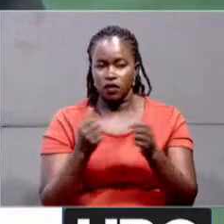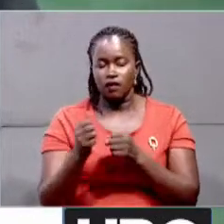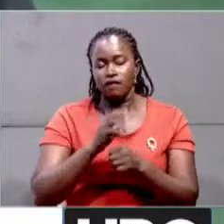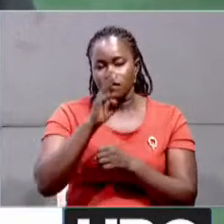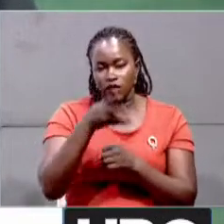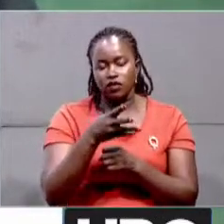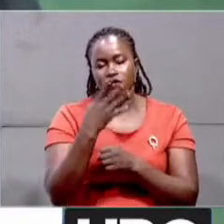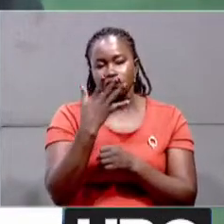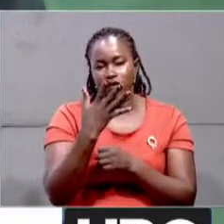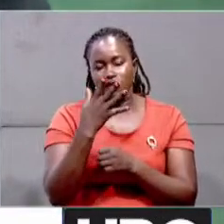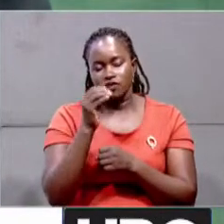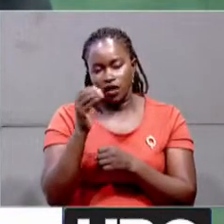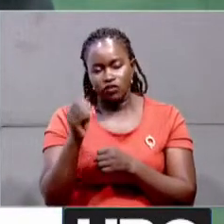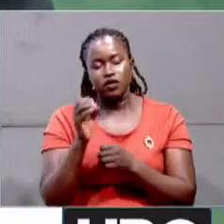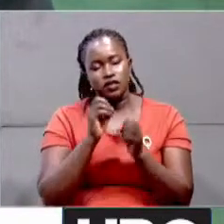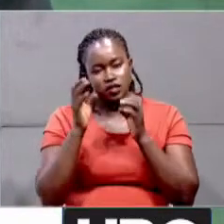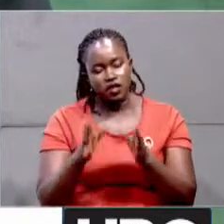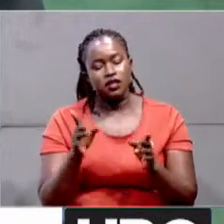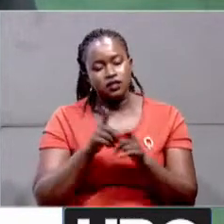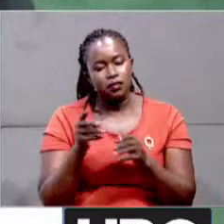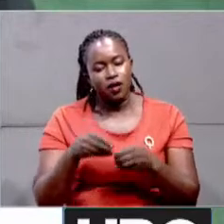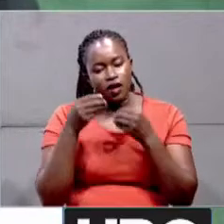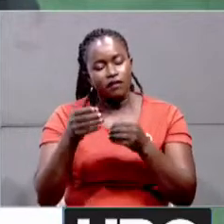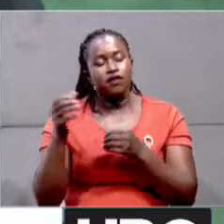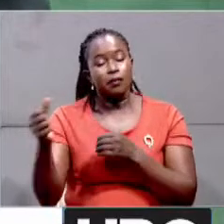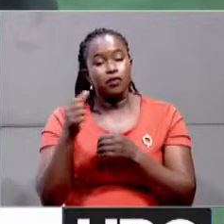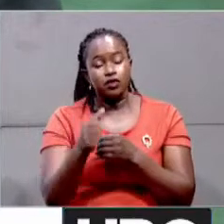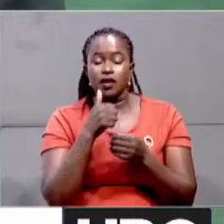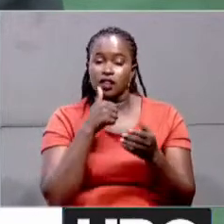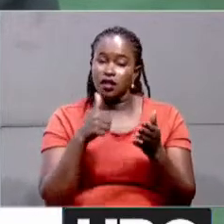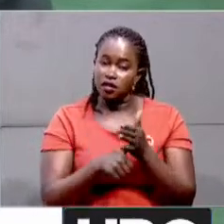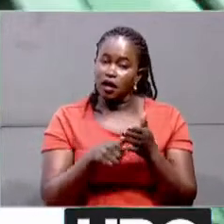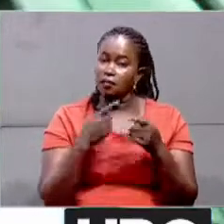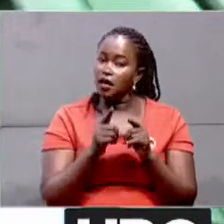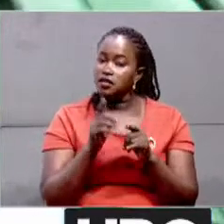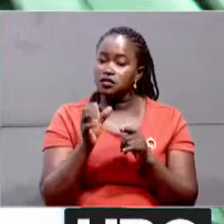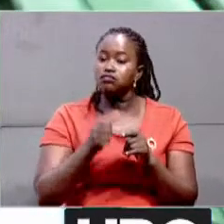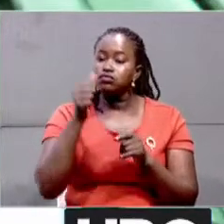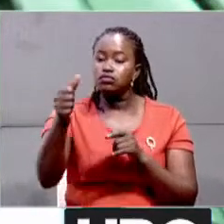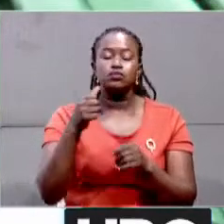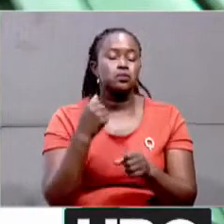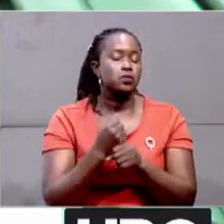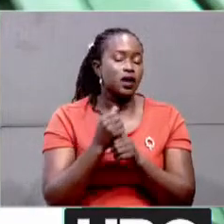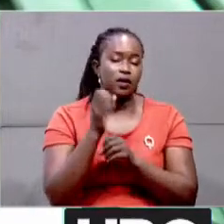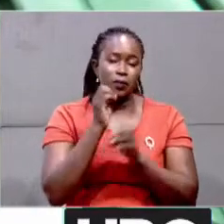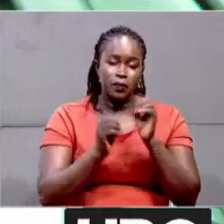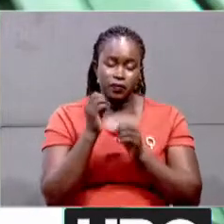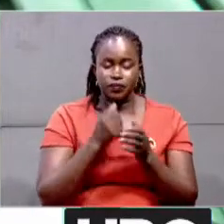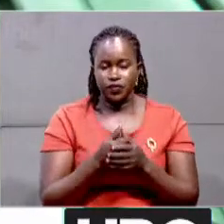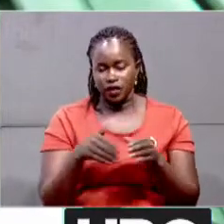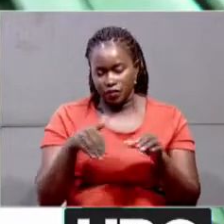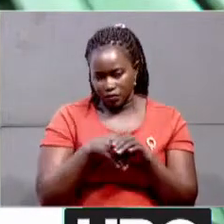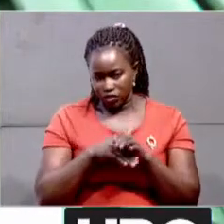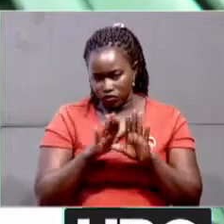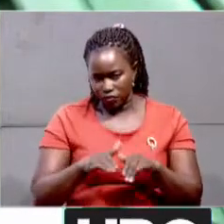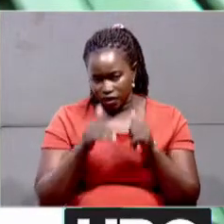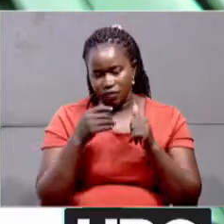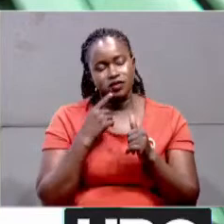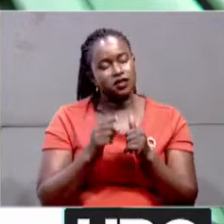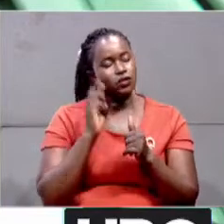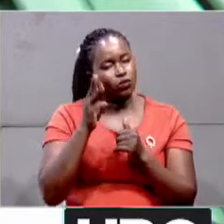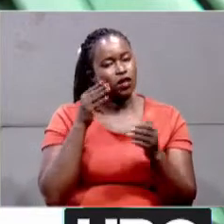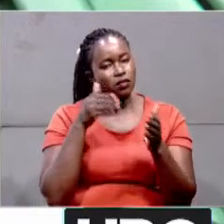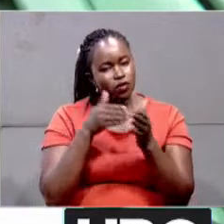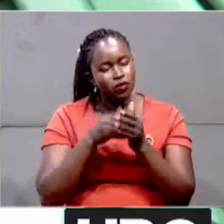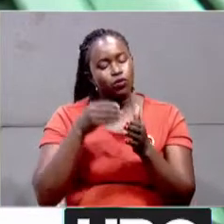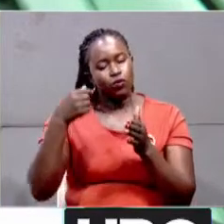4,500 teachers and gave them appointment letters. But they are not posted. Members of Parliament anticipate that this is going to affect the